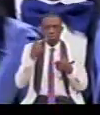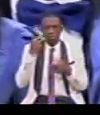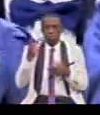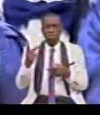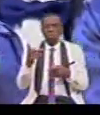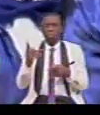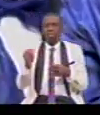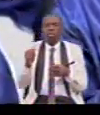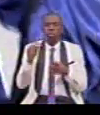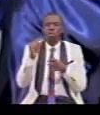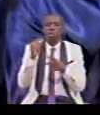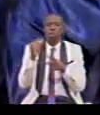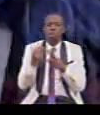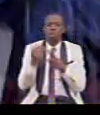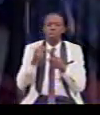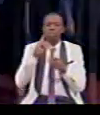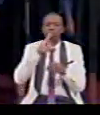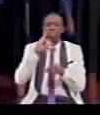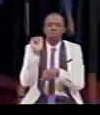me.